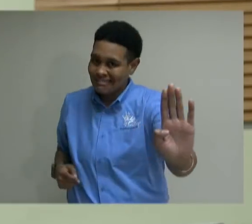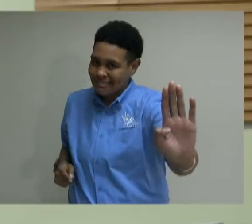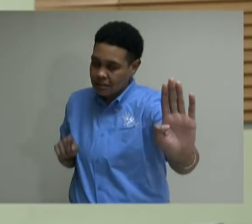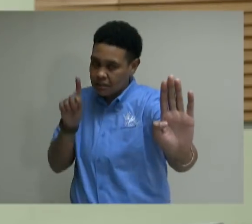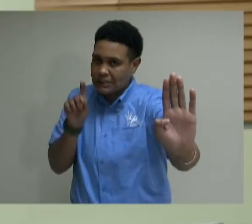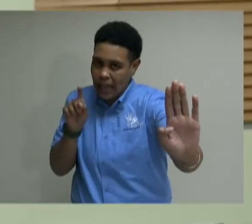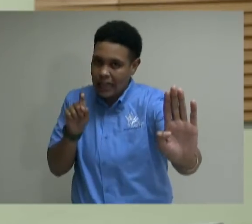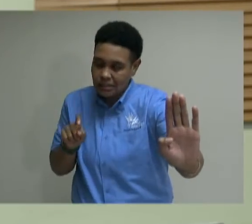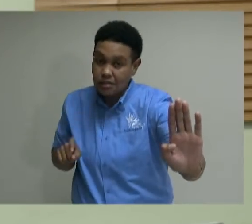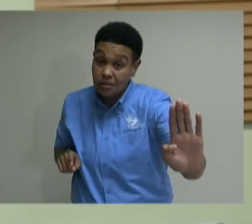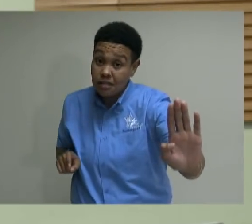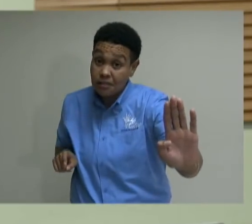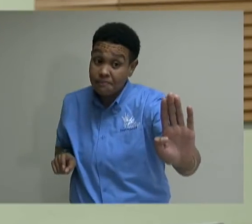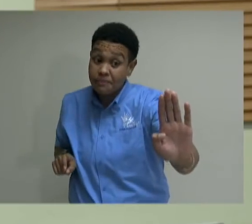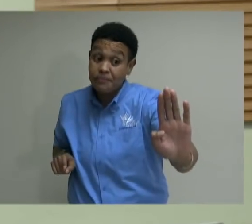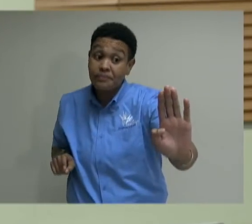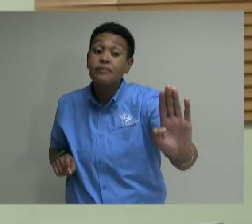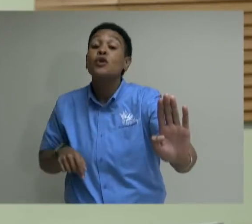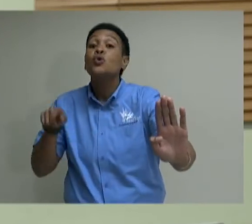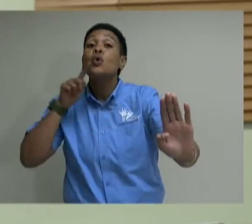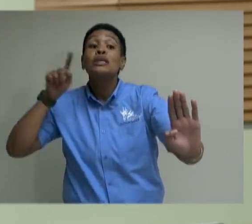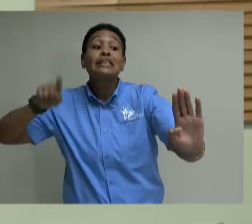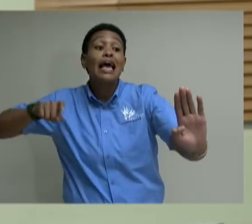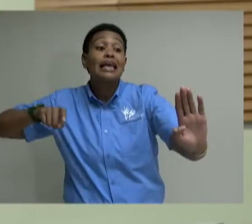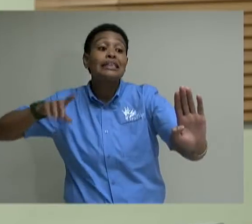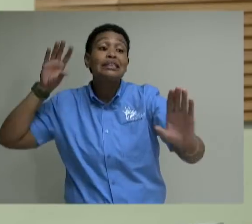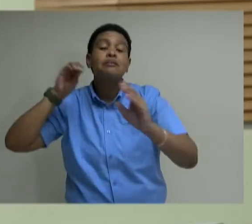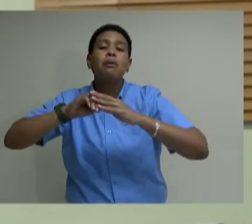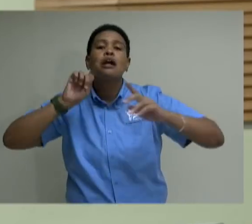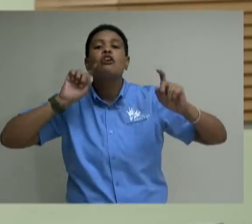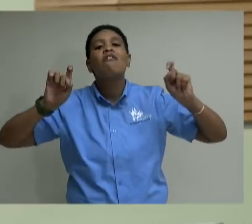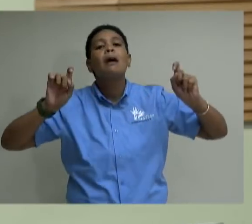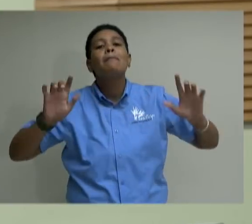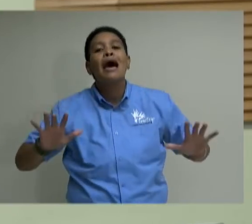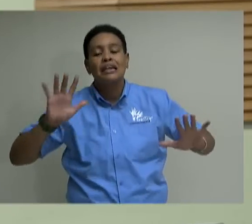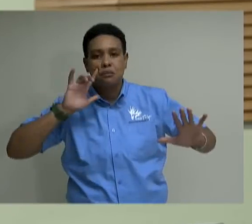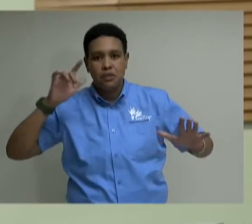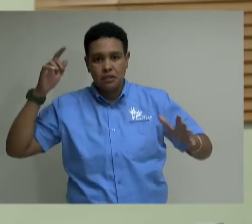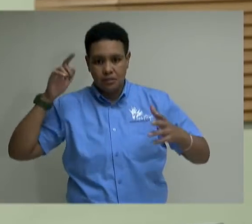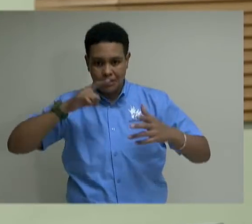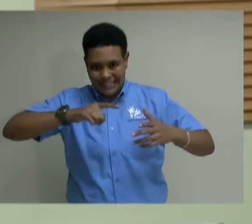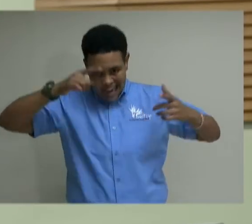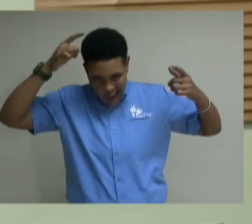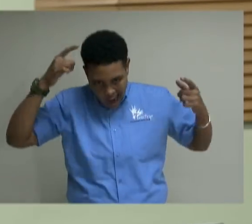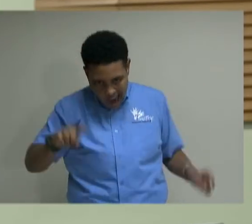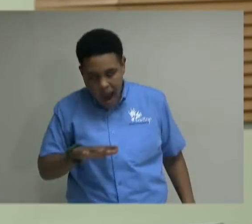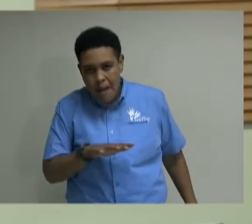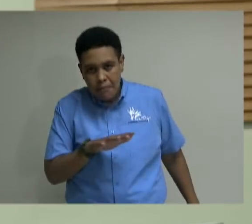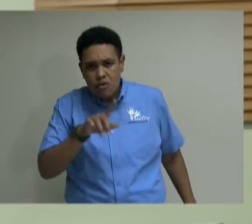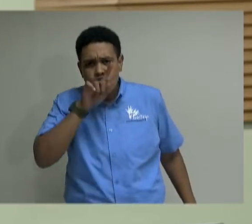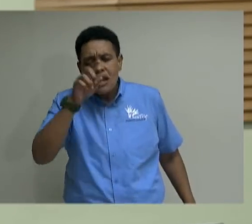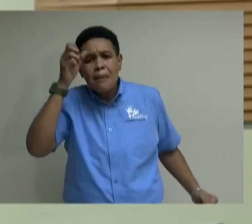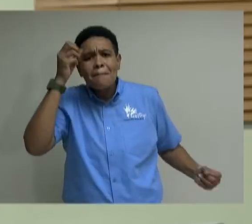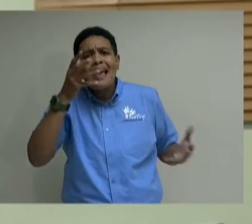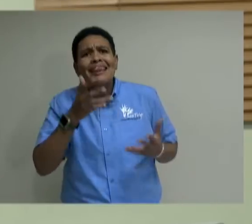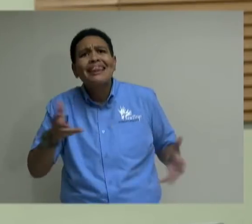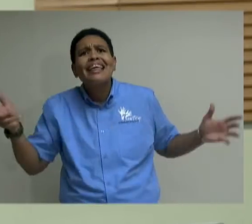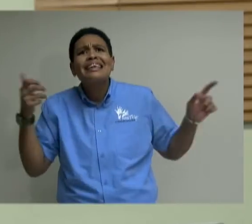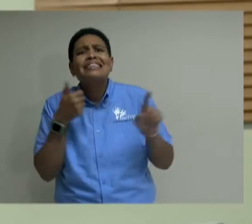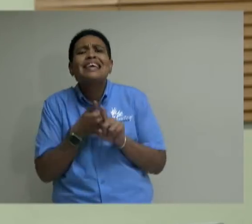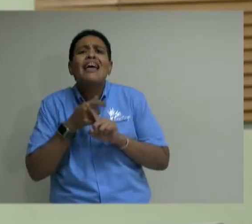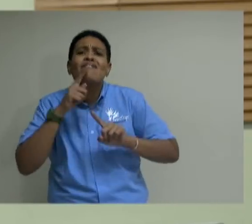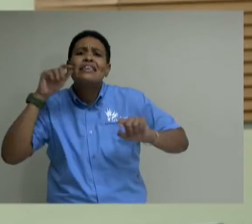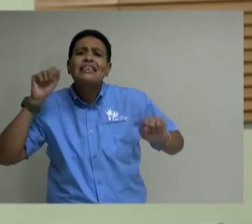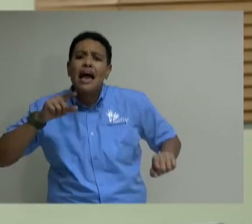Now, testing is a part of a management of a case. And there are a lot of things that